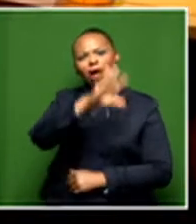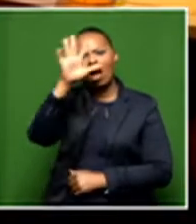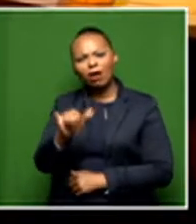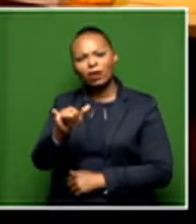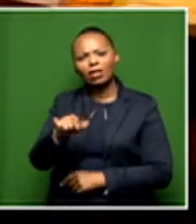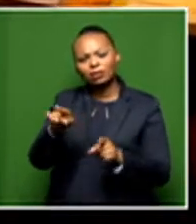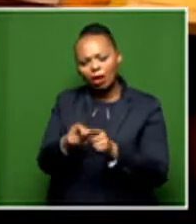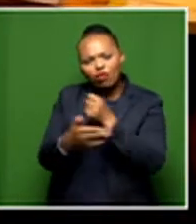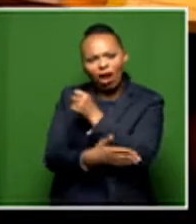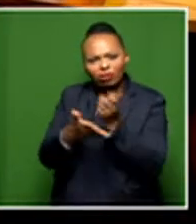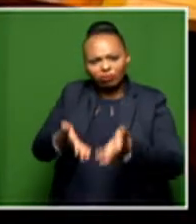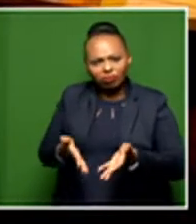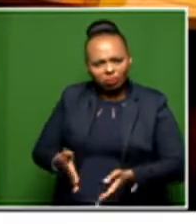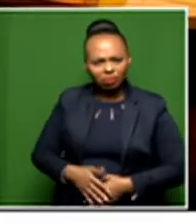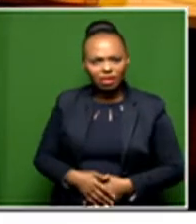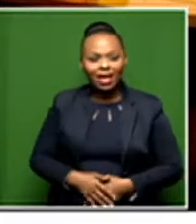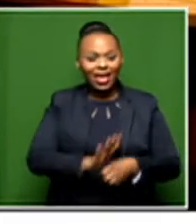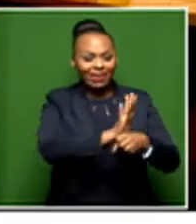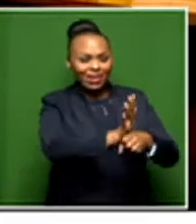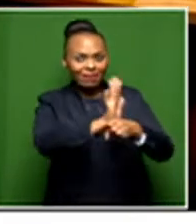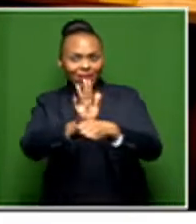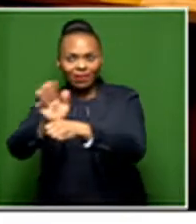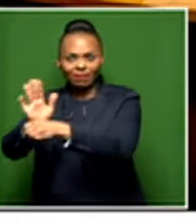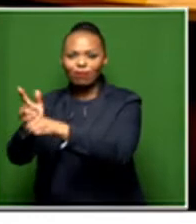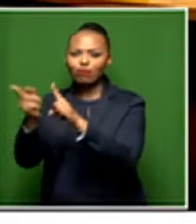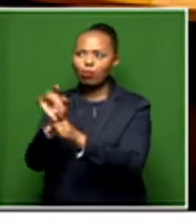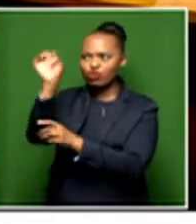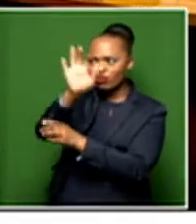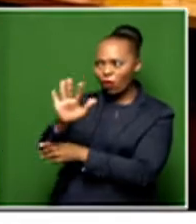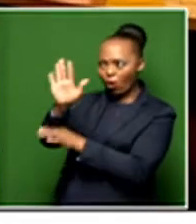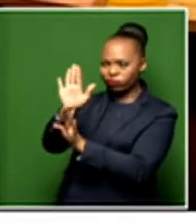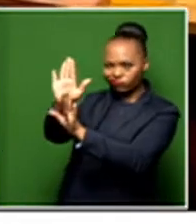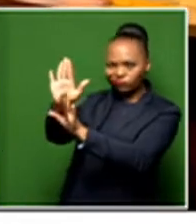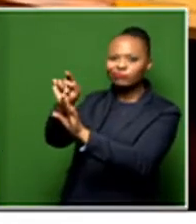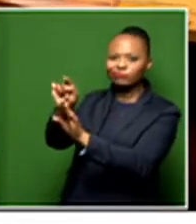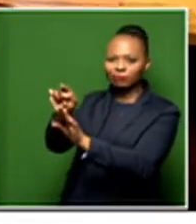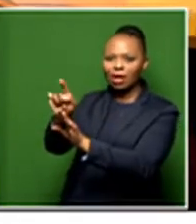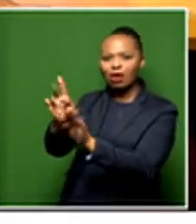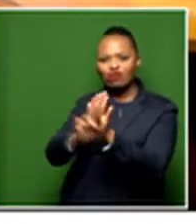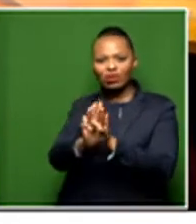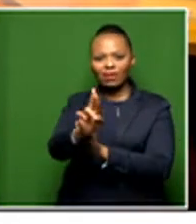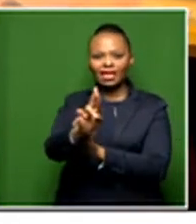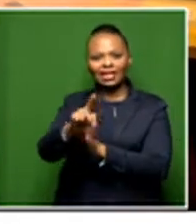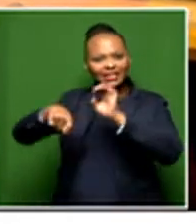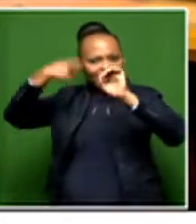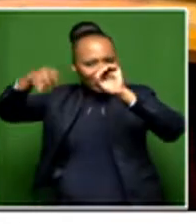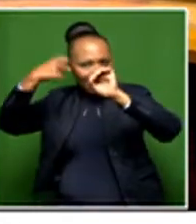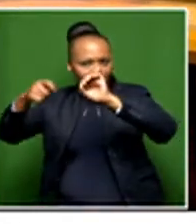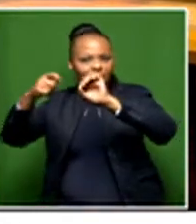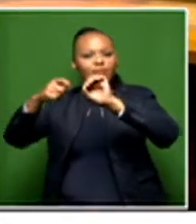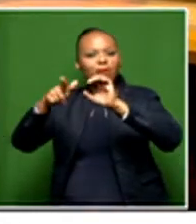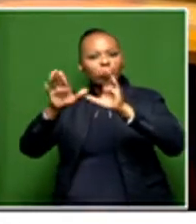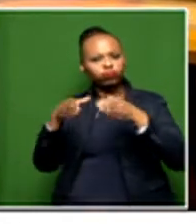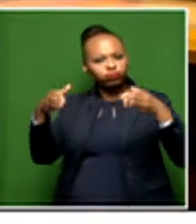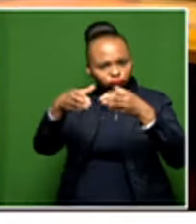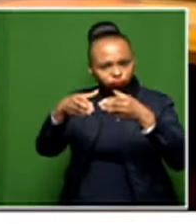Yeah, these films are all from Europe, representing some of the film industries in the respective